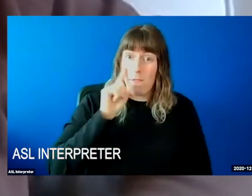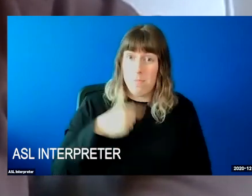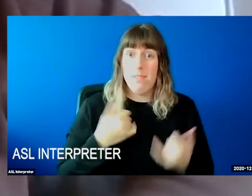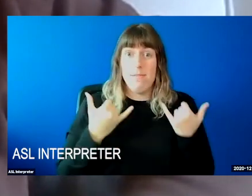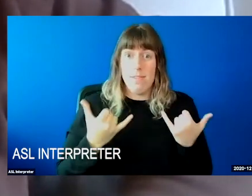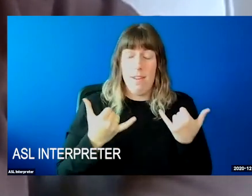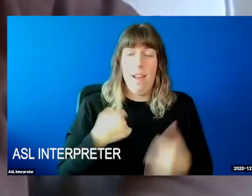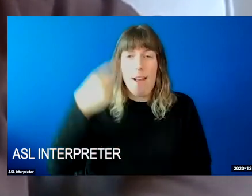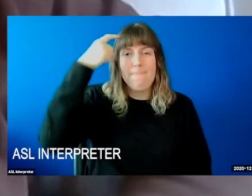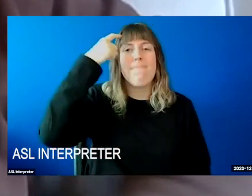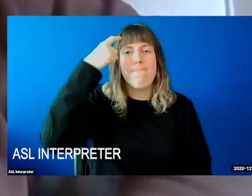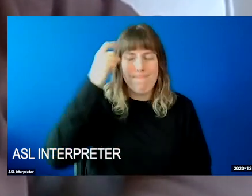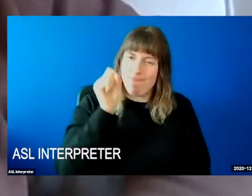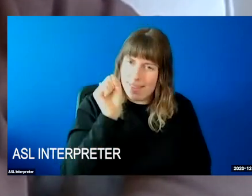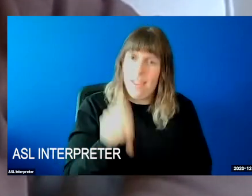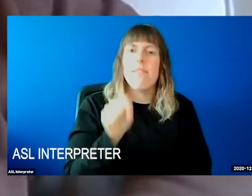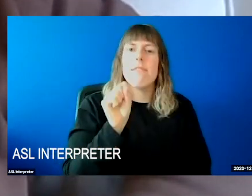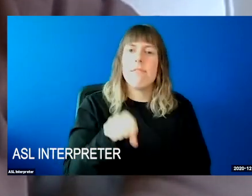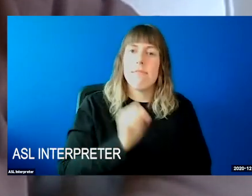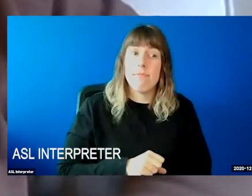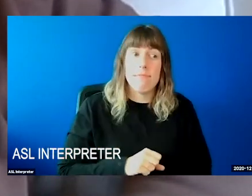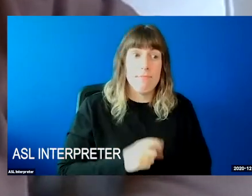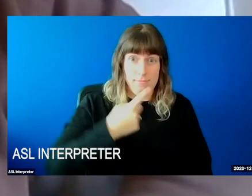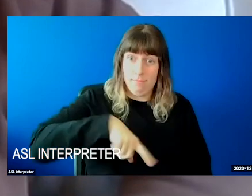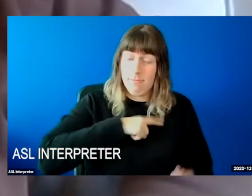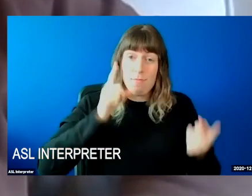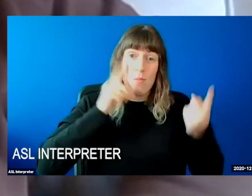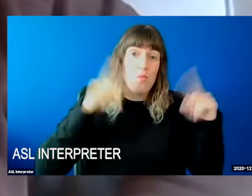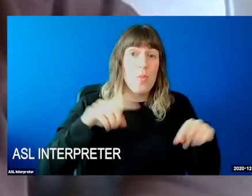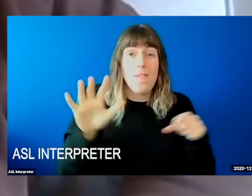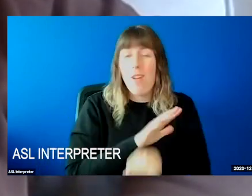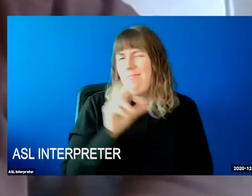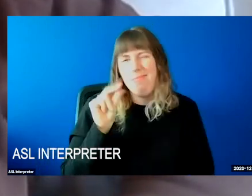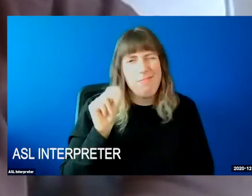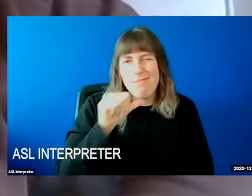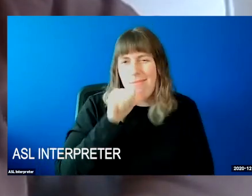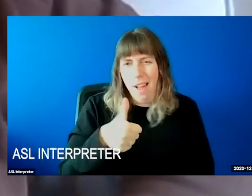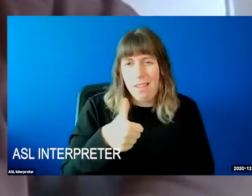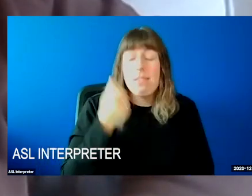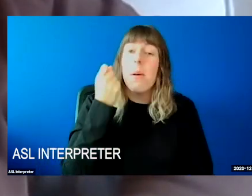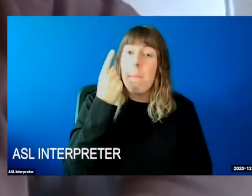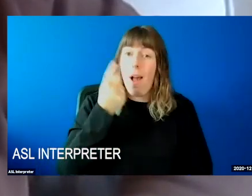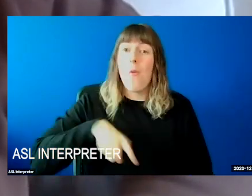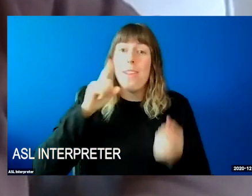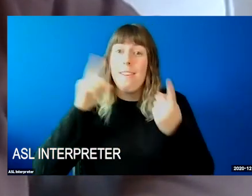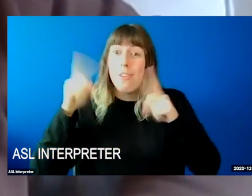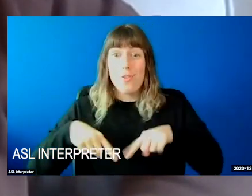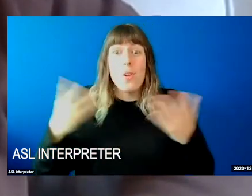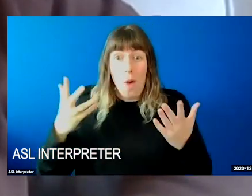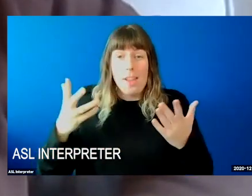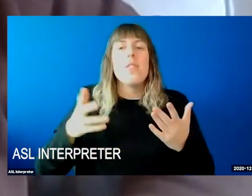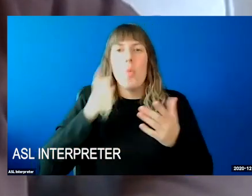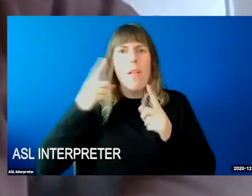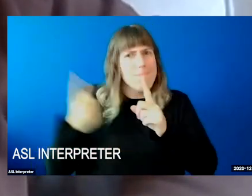What is important for me from today is the fact that, yes, we are not going to agree, but